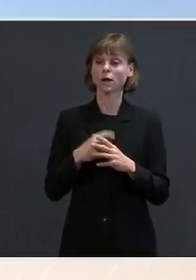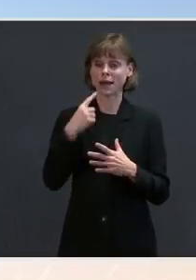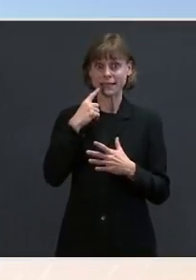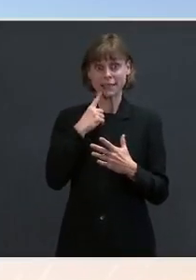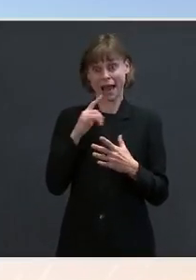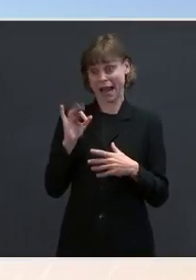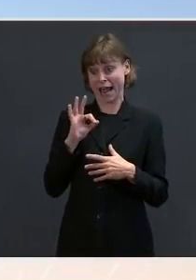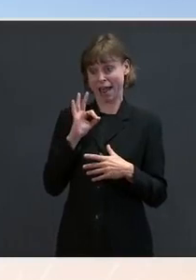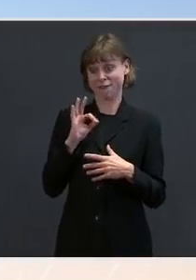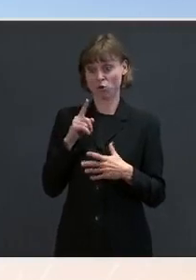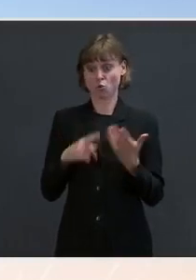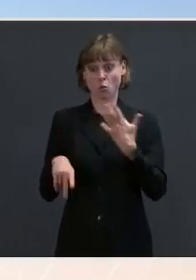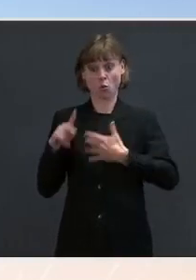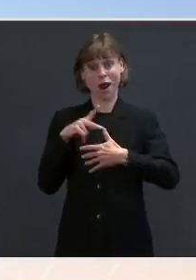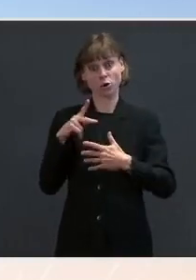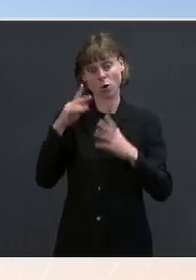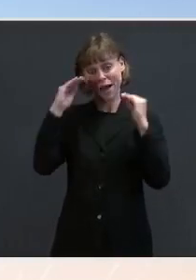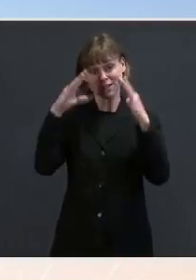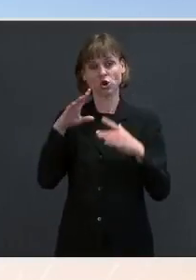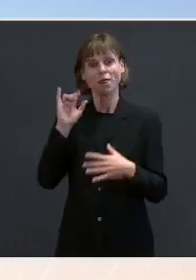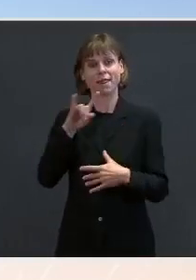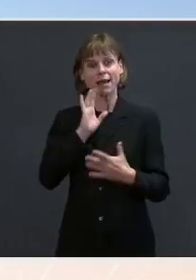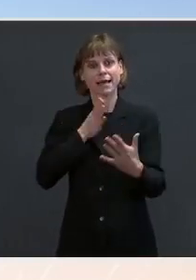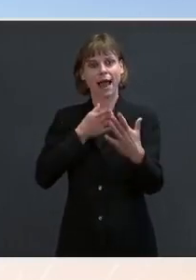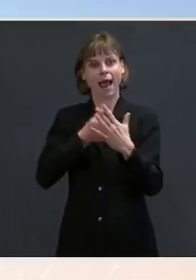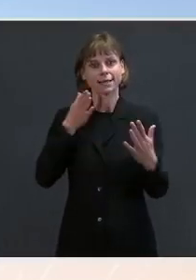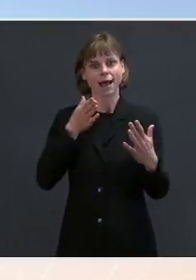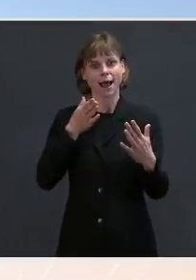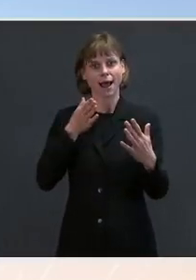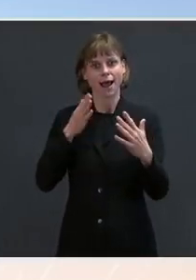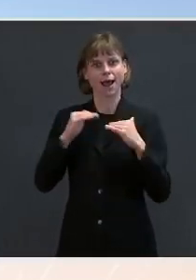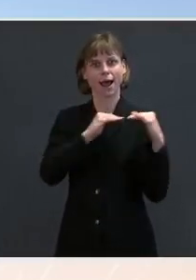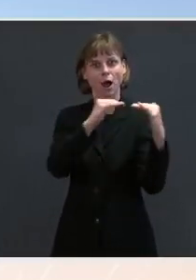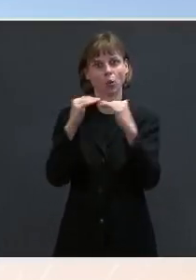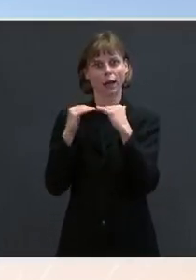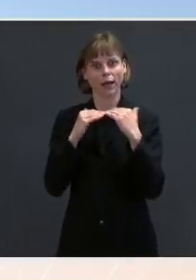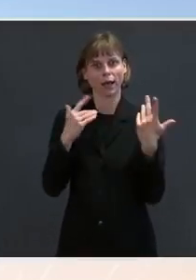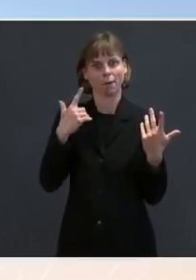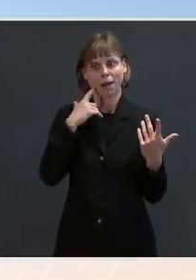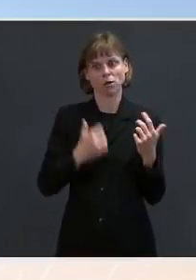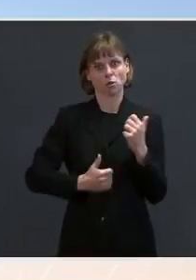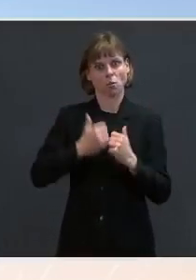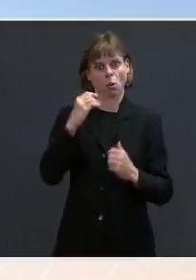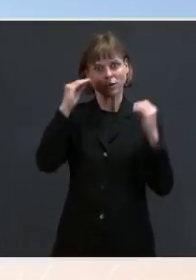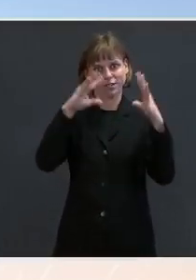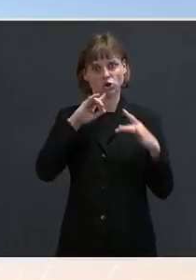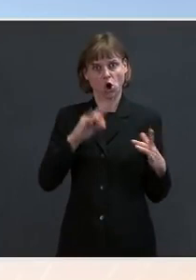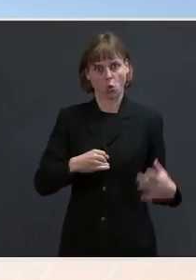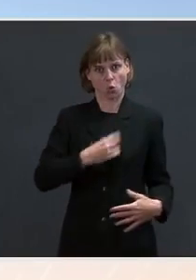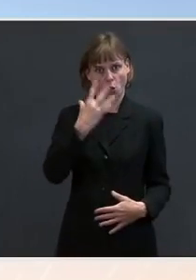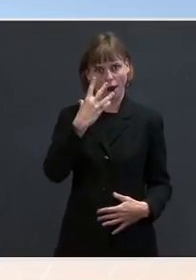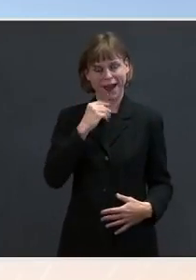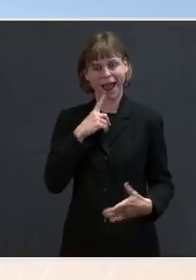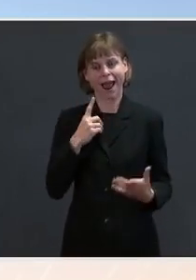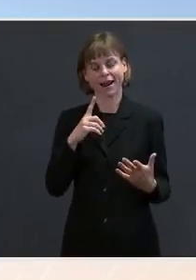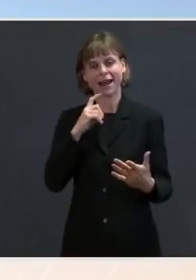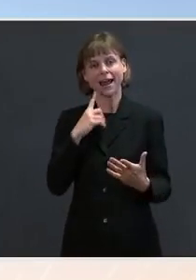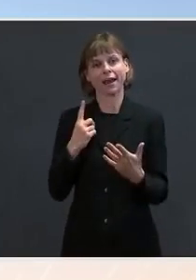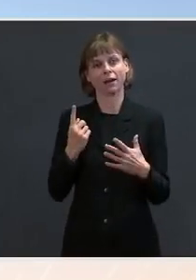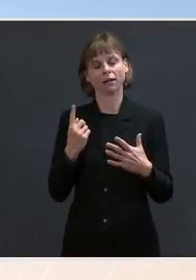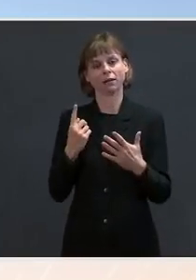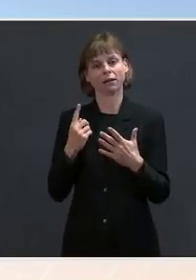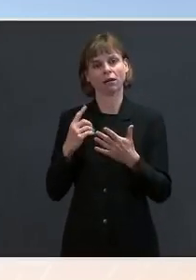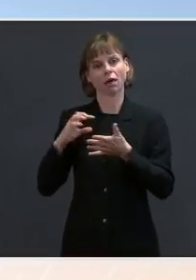since most teachers are white, and it's taking away from those people who are underserved. So what